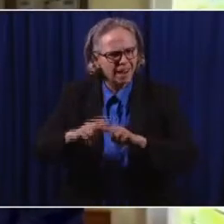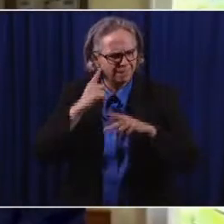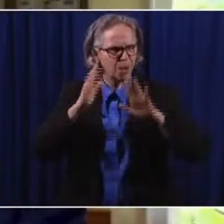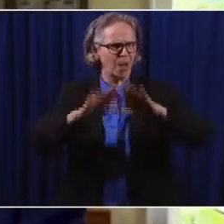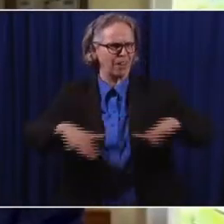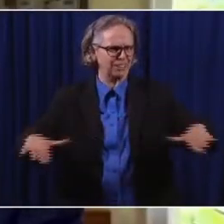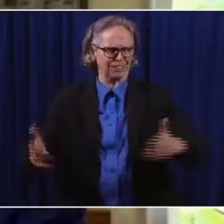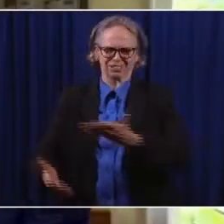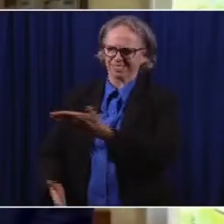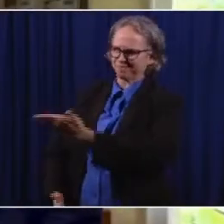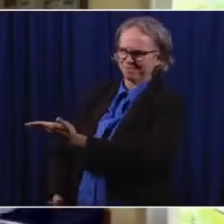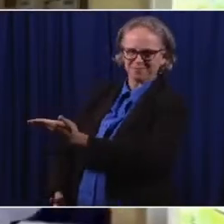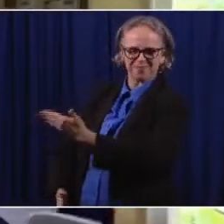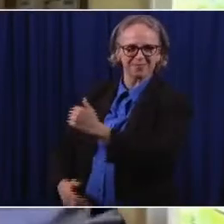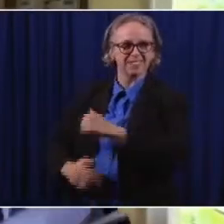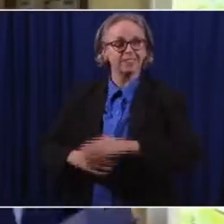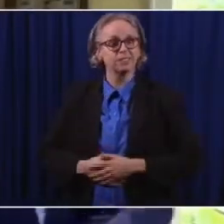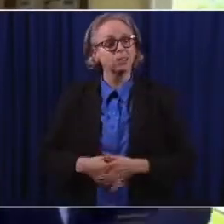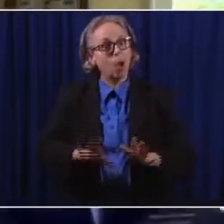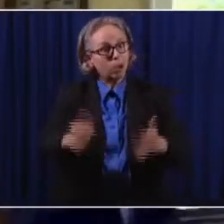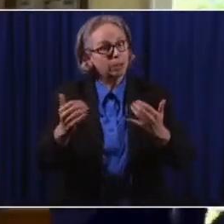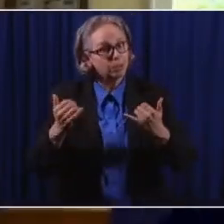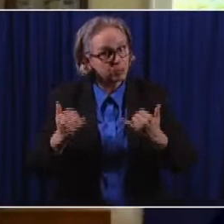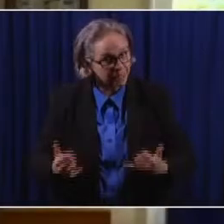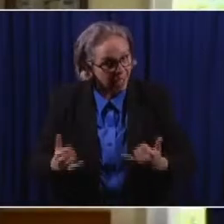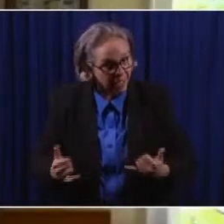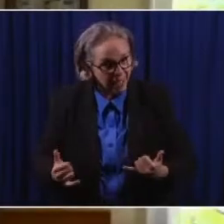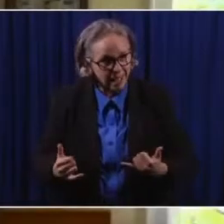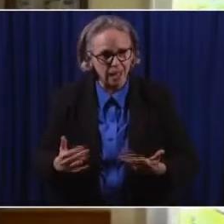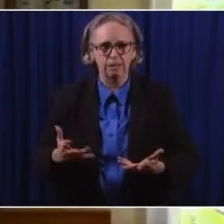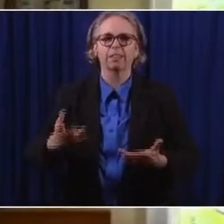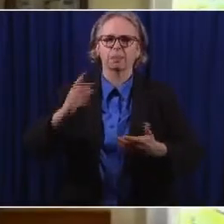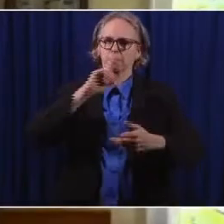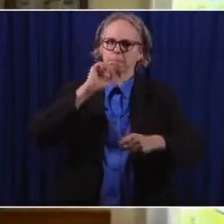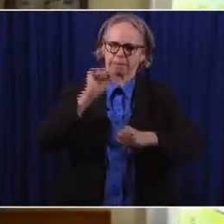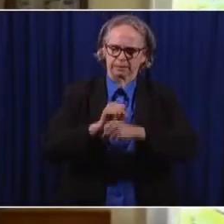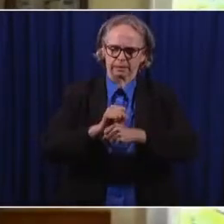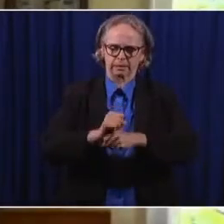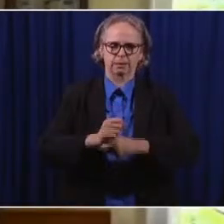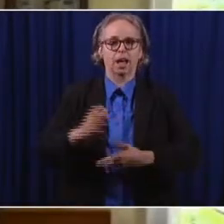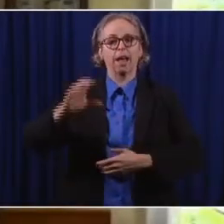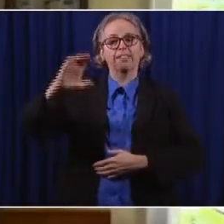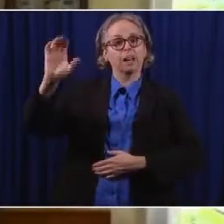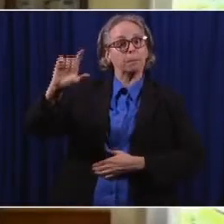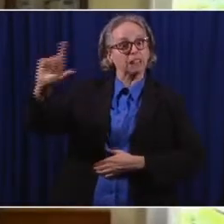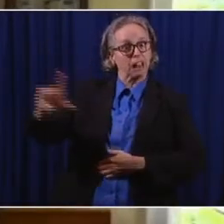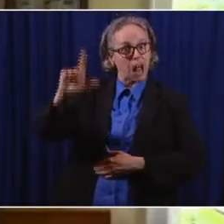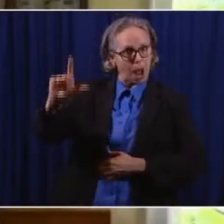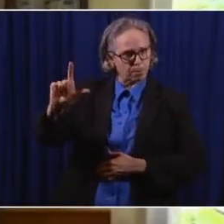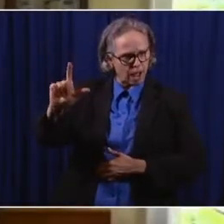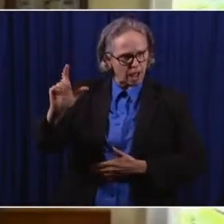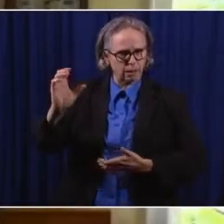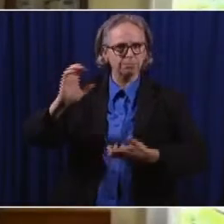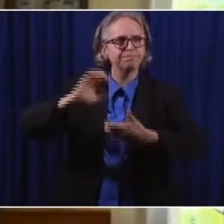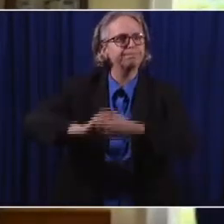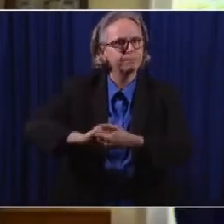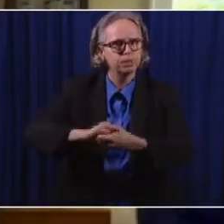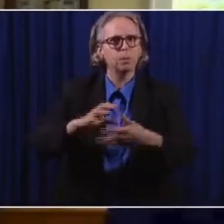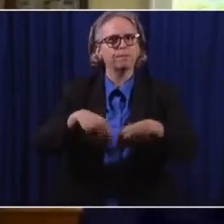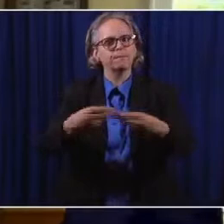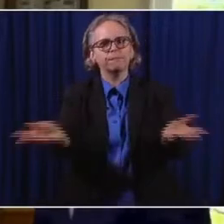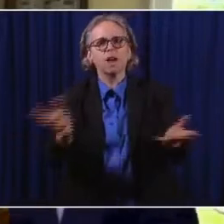So they've partnered with the Columbus Library, and they do lunch. The lunch is actually